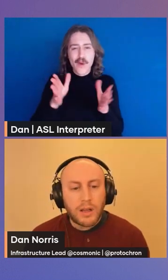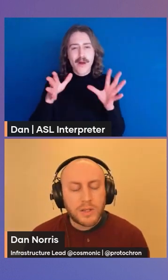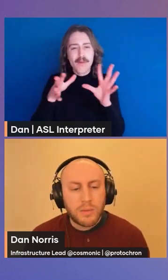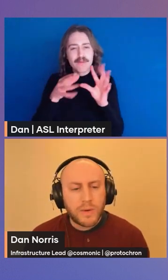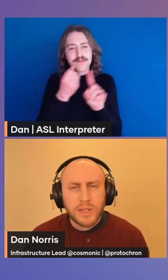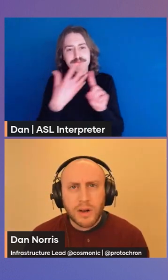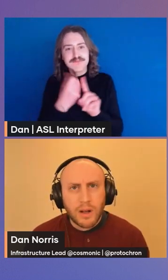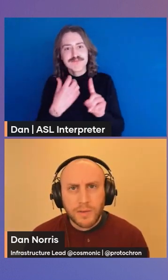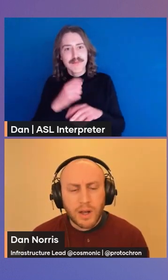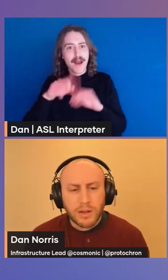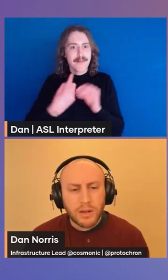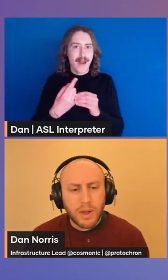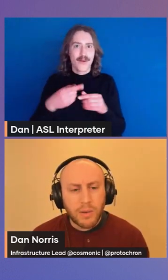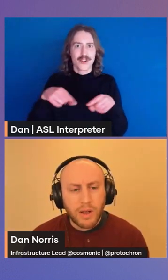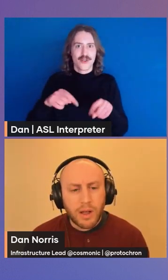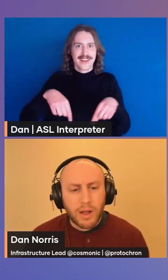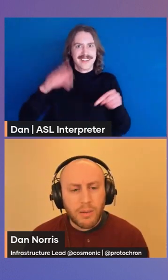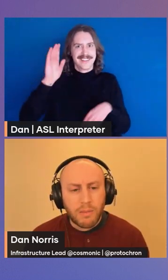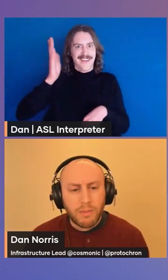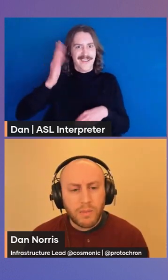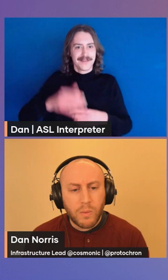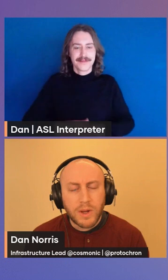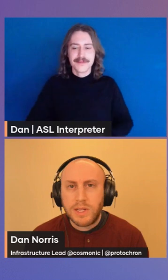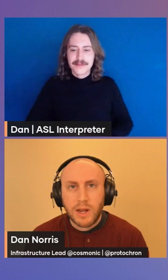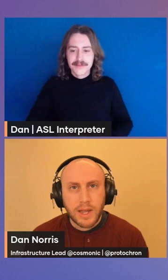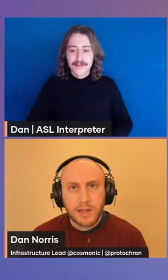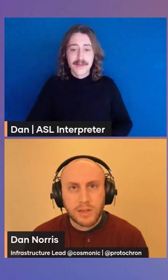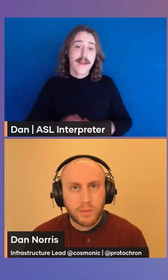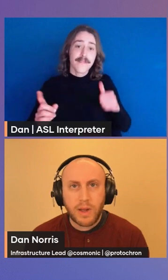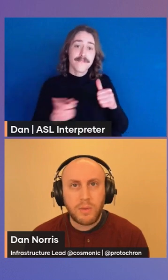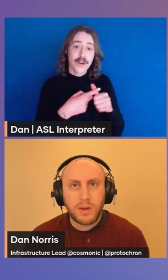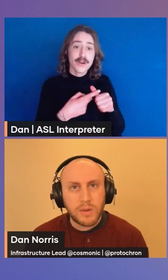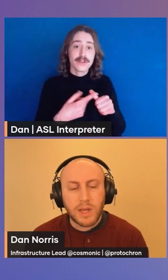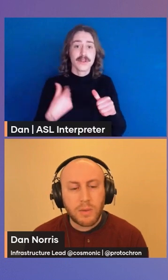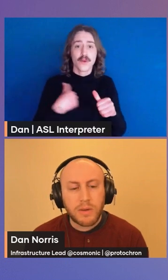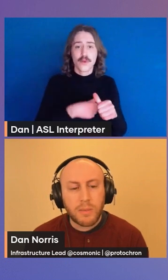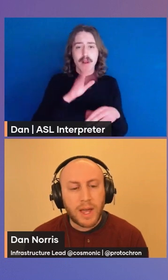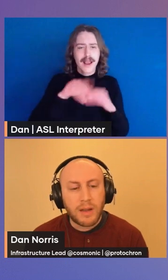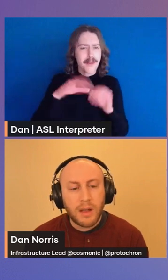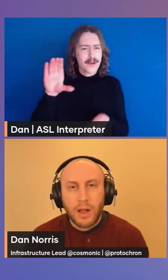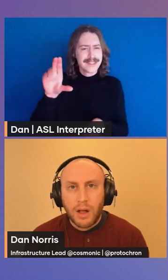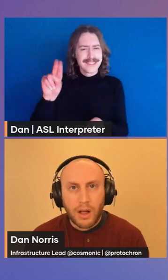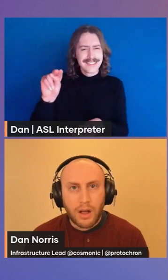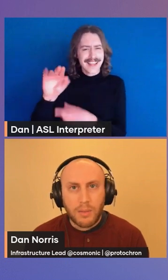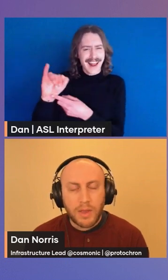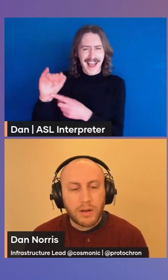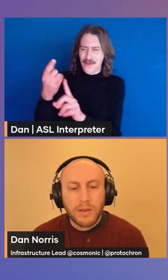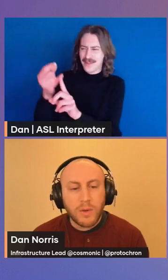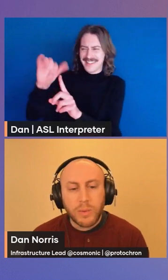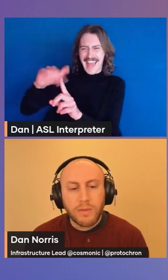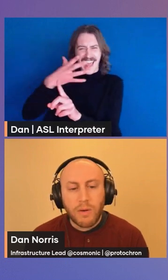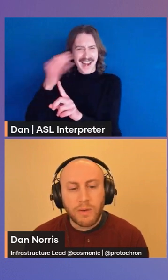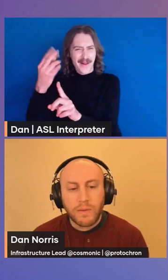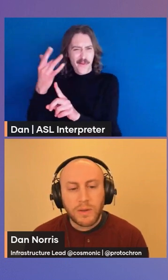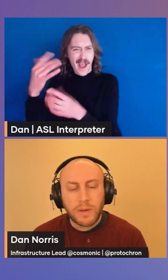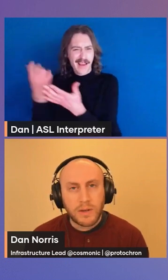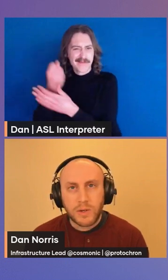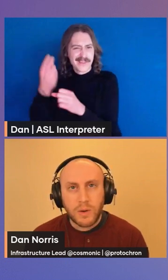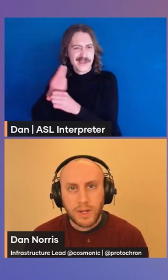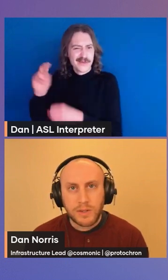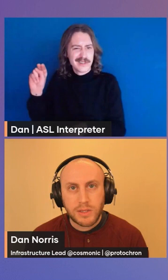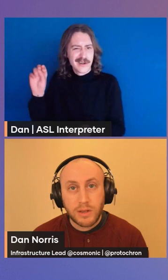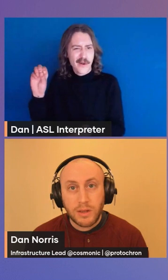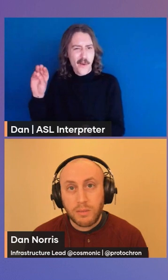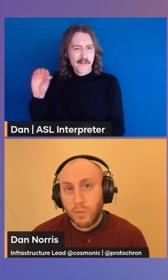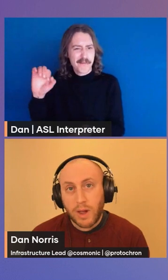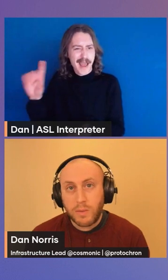I'm going to first start off talking about what a CNI is, why do you want to use that with Nomad, and then I'll give you a brief overview and intro